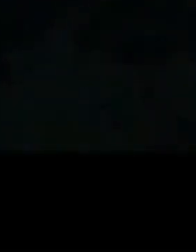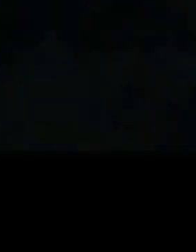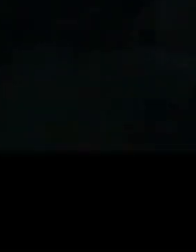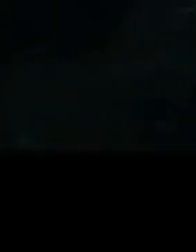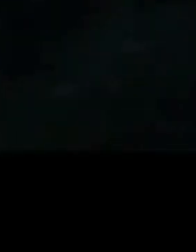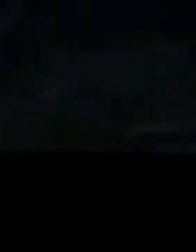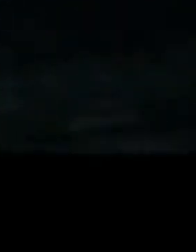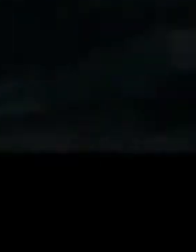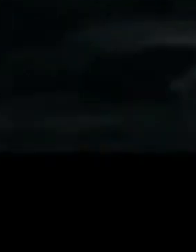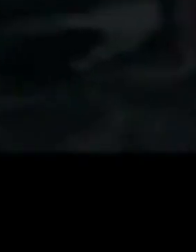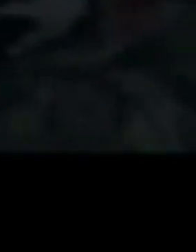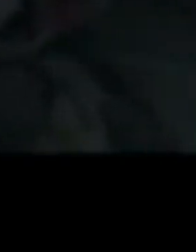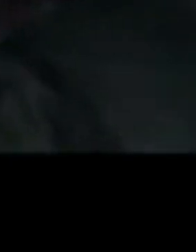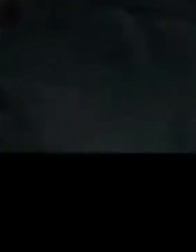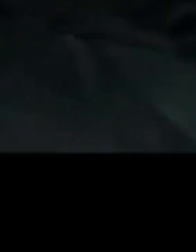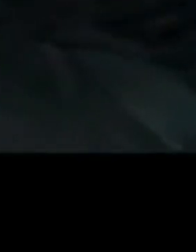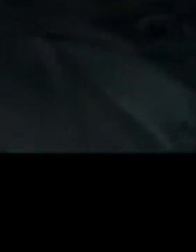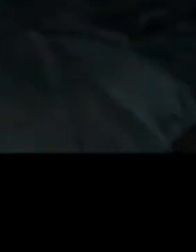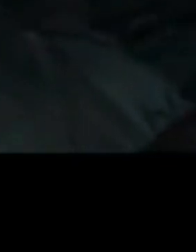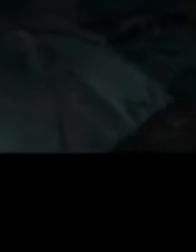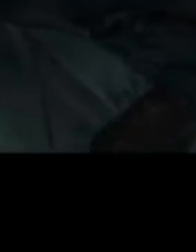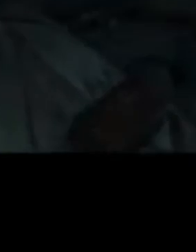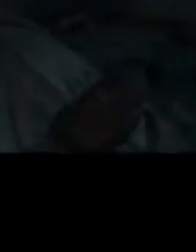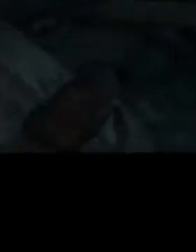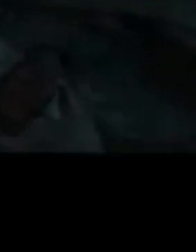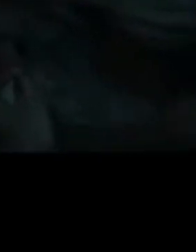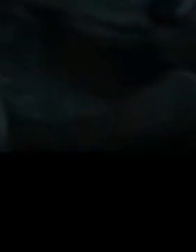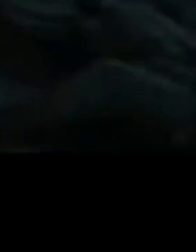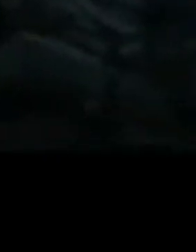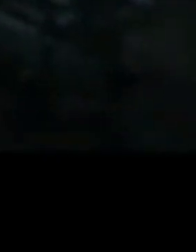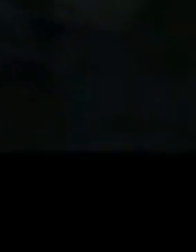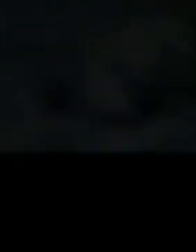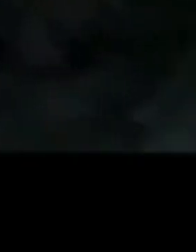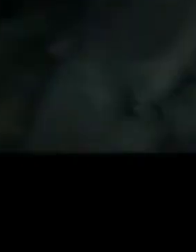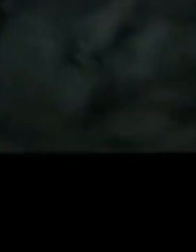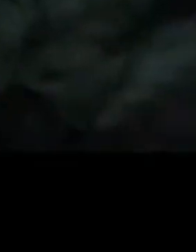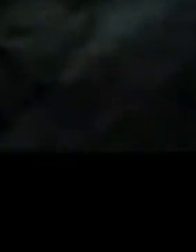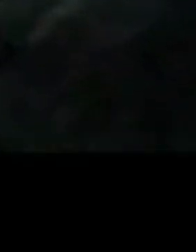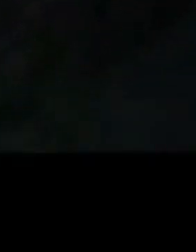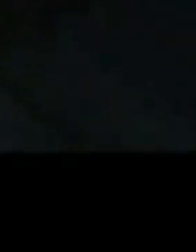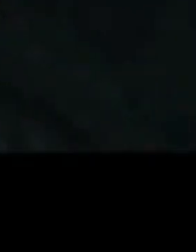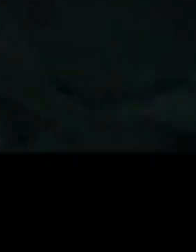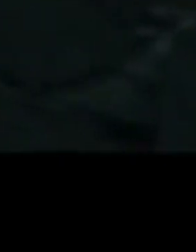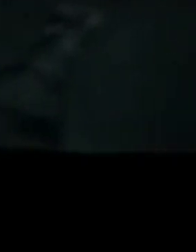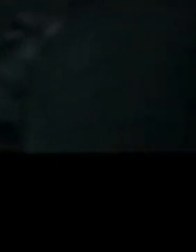Thank you.